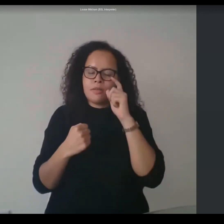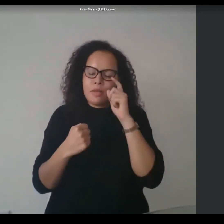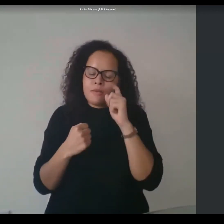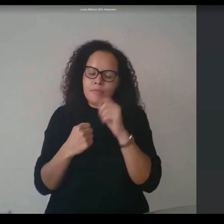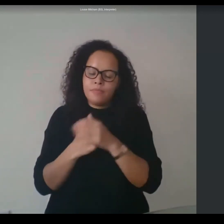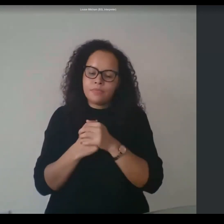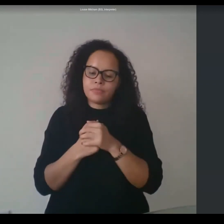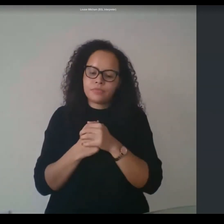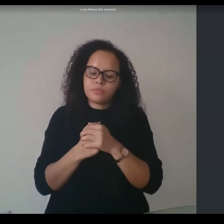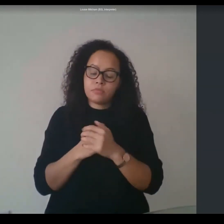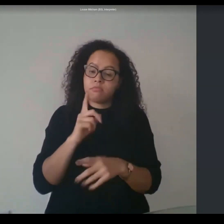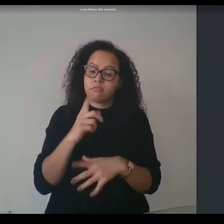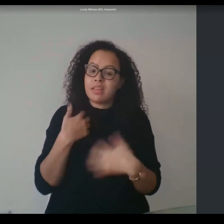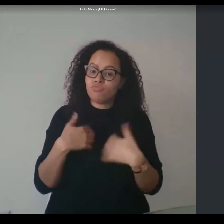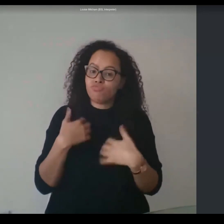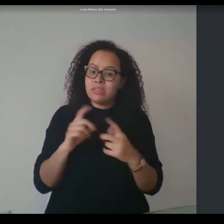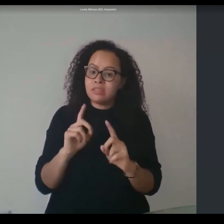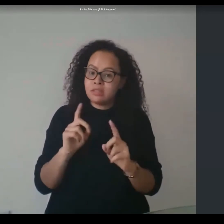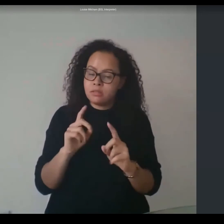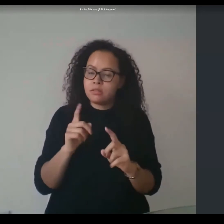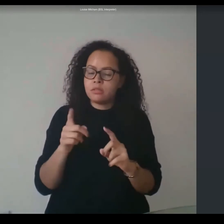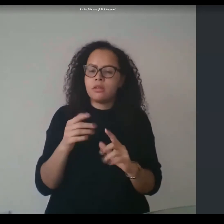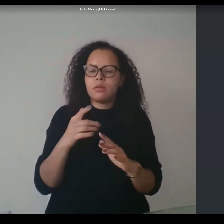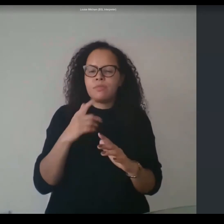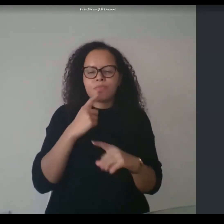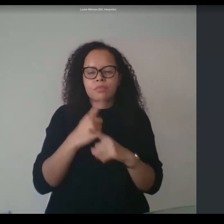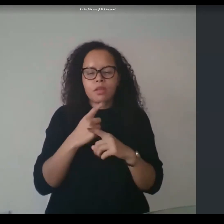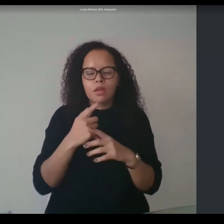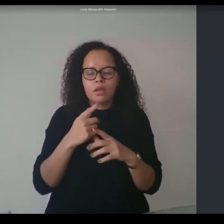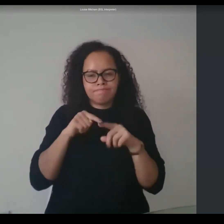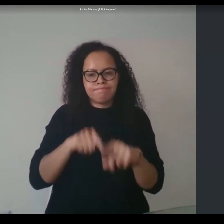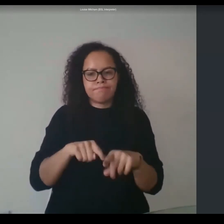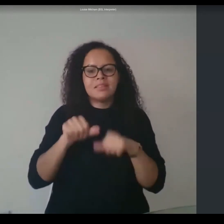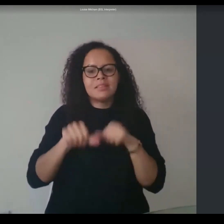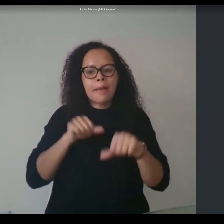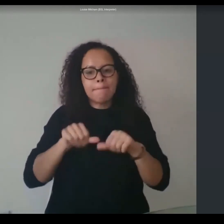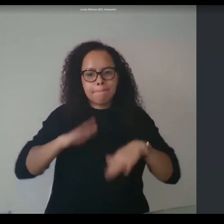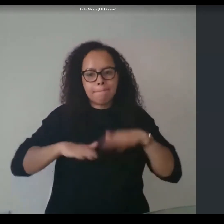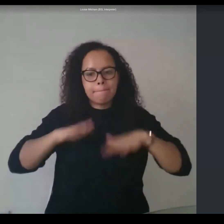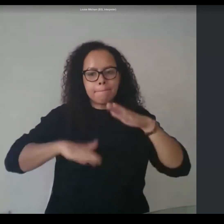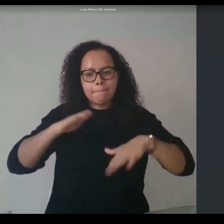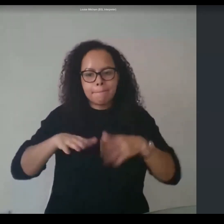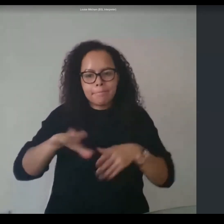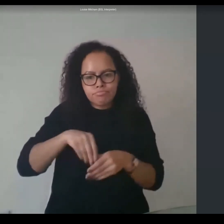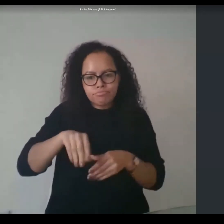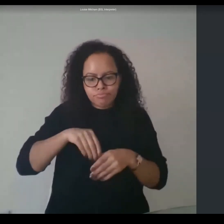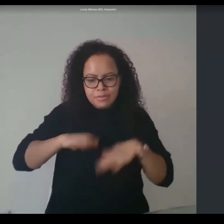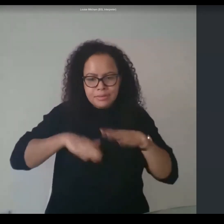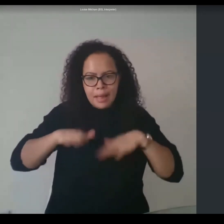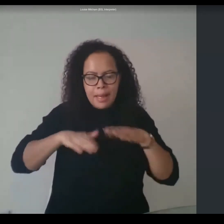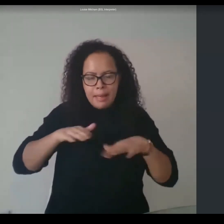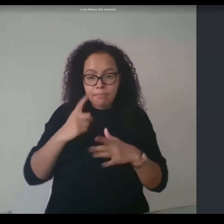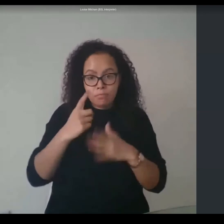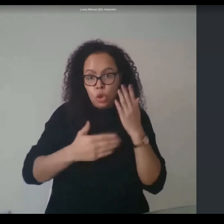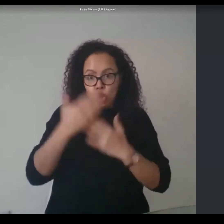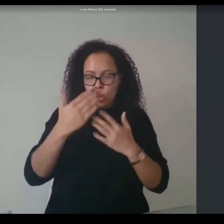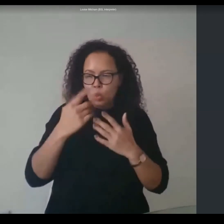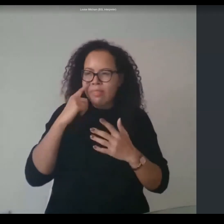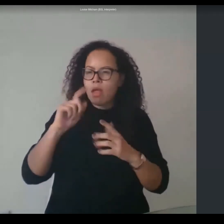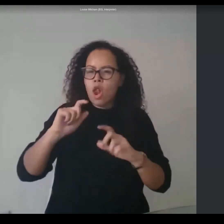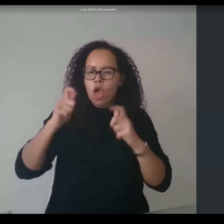interestingly enough, we only introduced the steps tracking during the lockdown, I think like a month into the